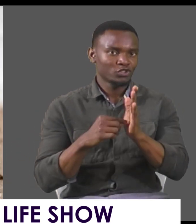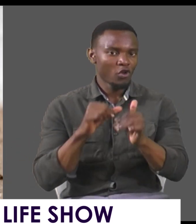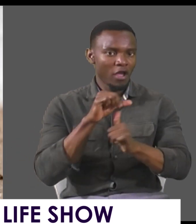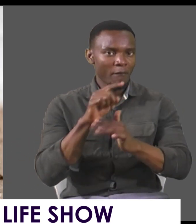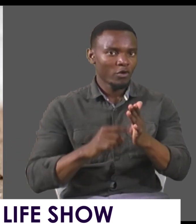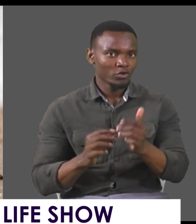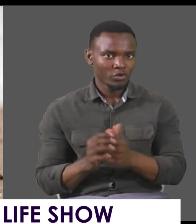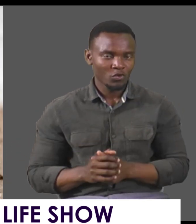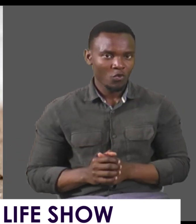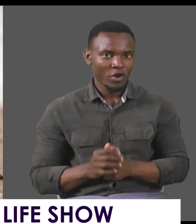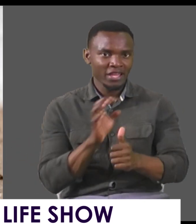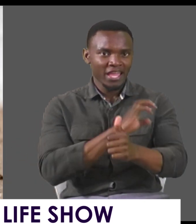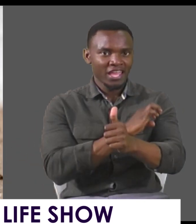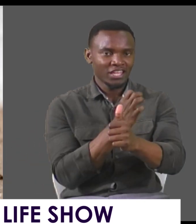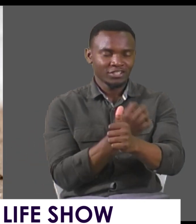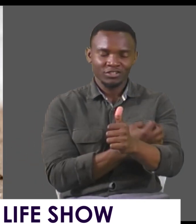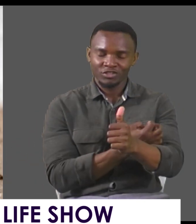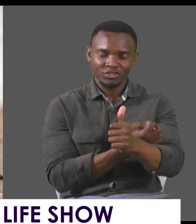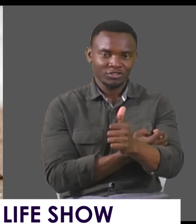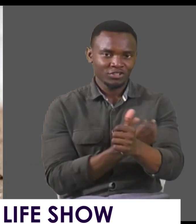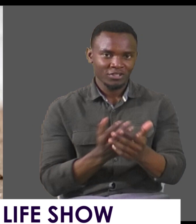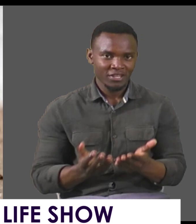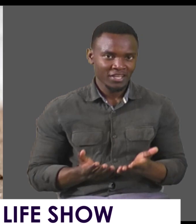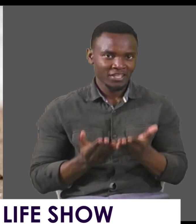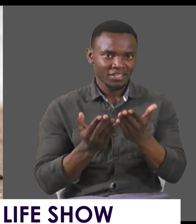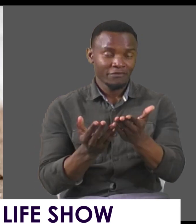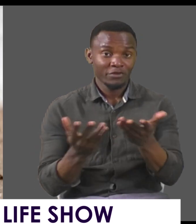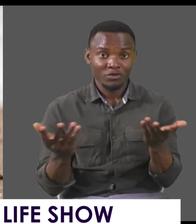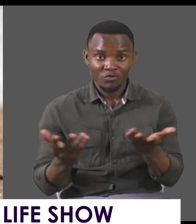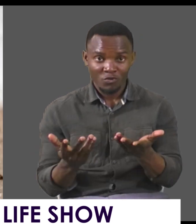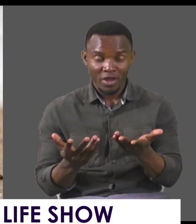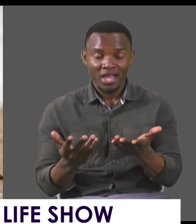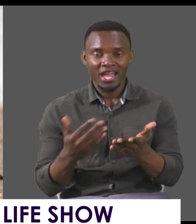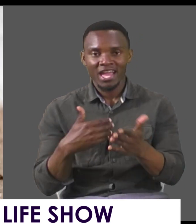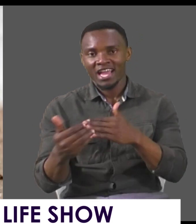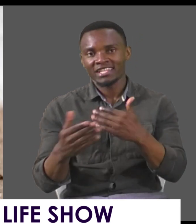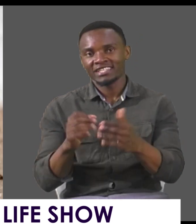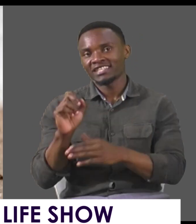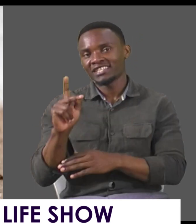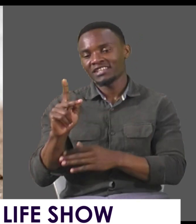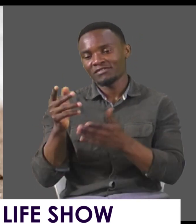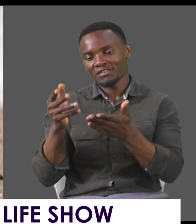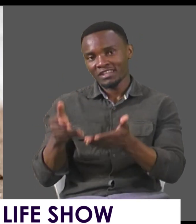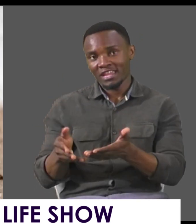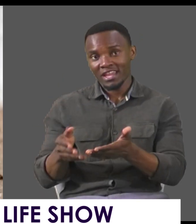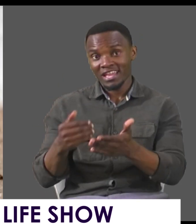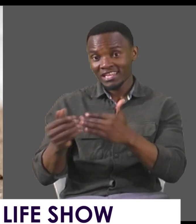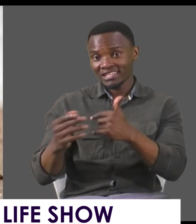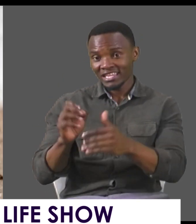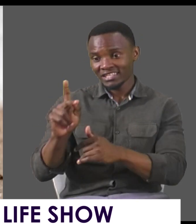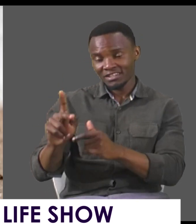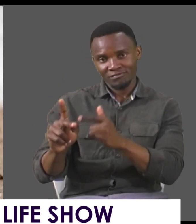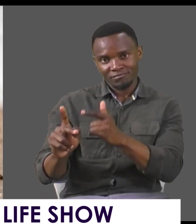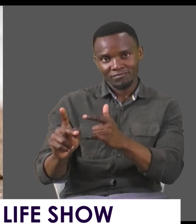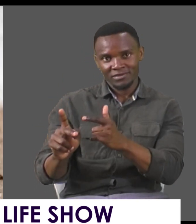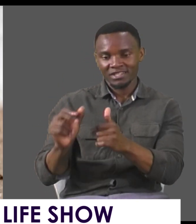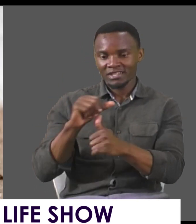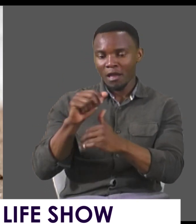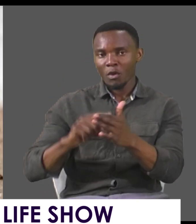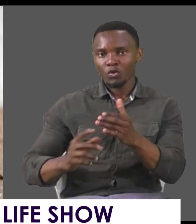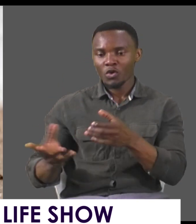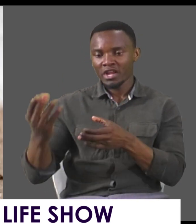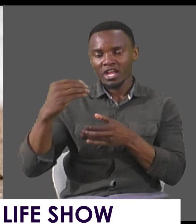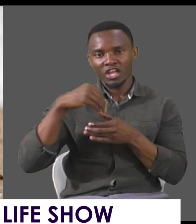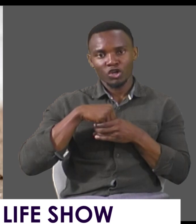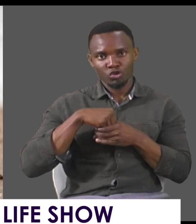on your inclusion platform. Science TV is your inclusion platform. Just